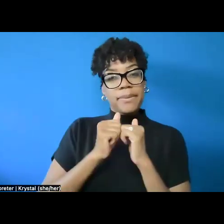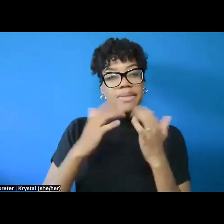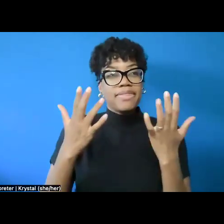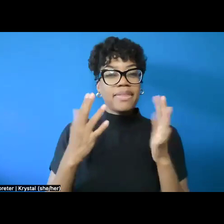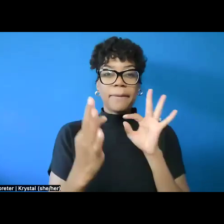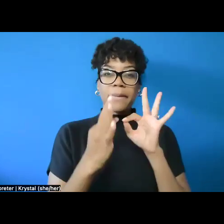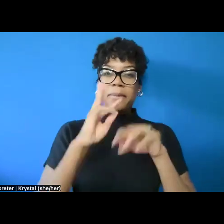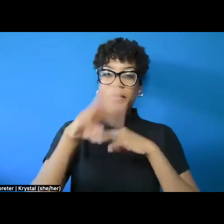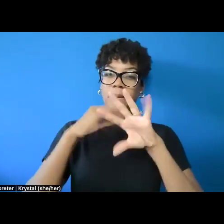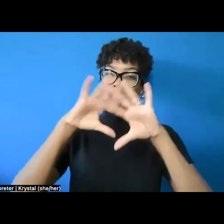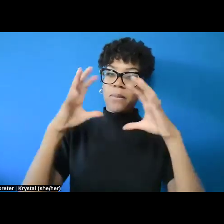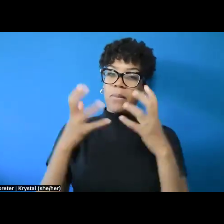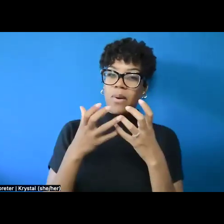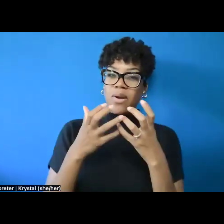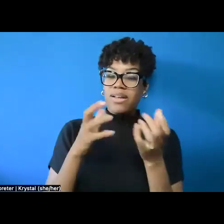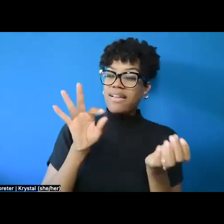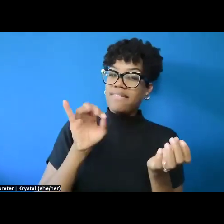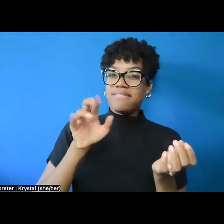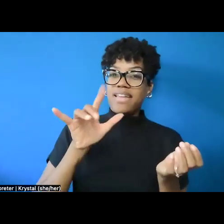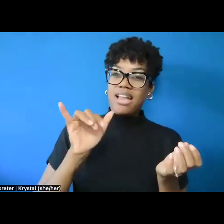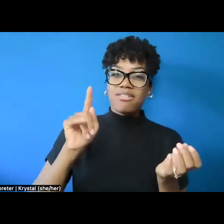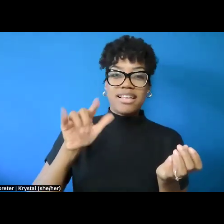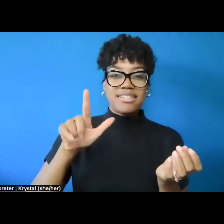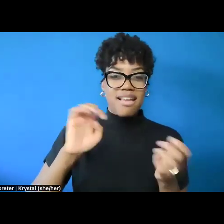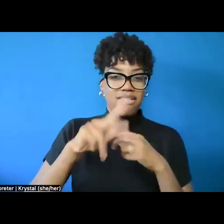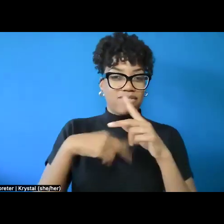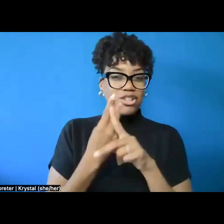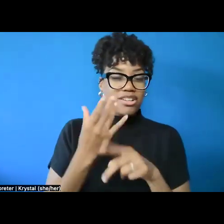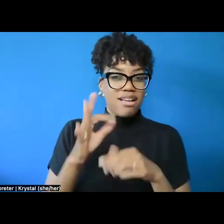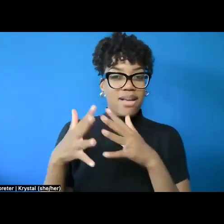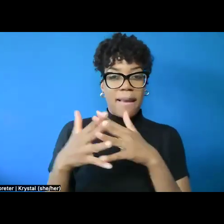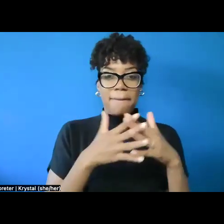American Revolution, which I'm just going to read from our editorial.